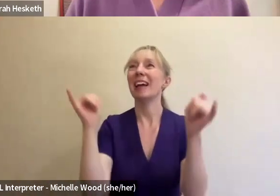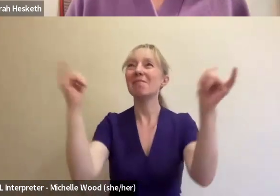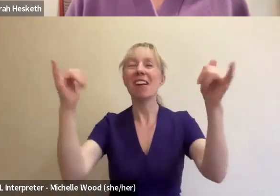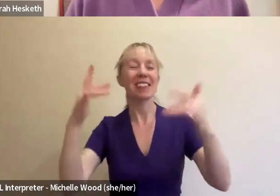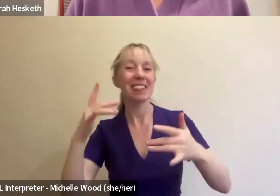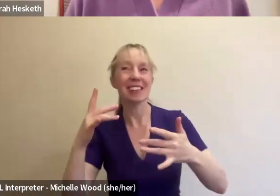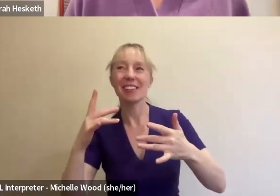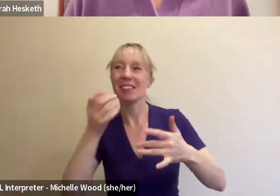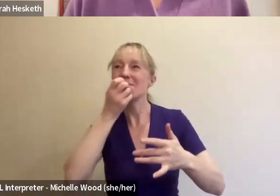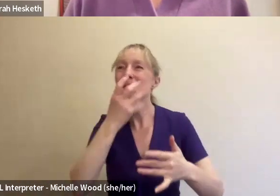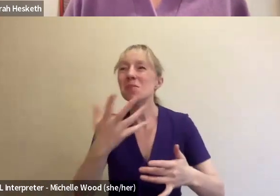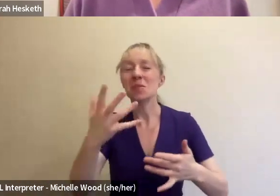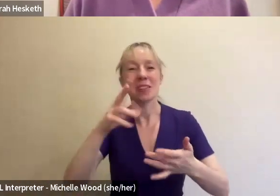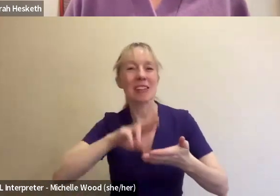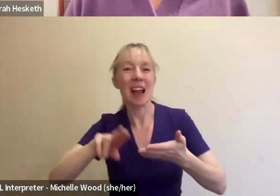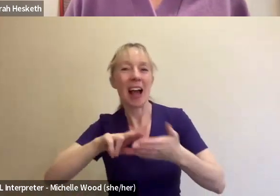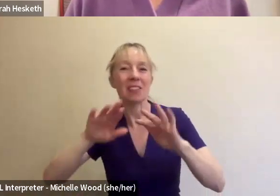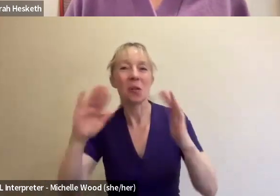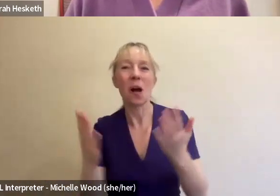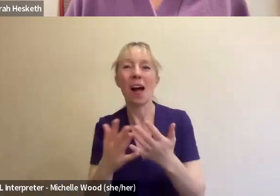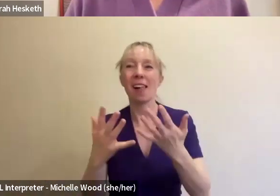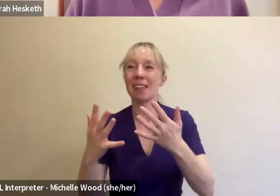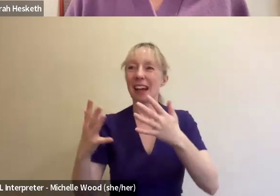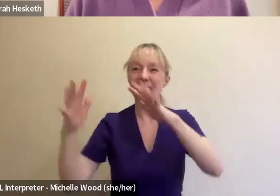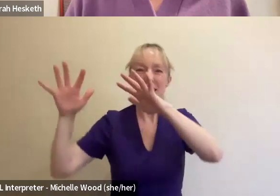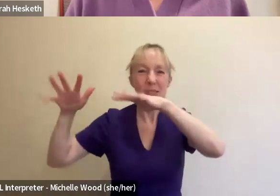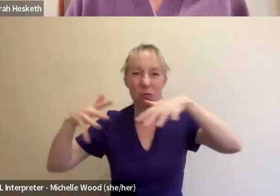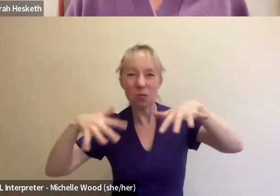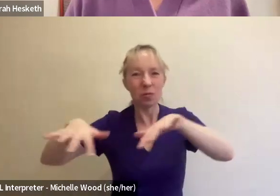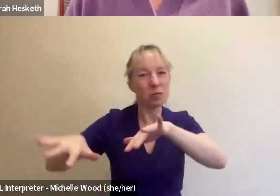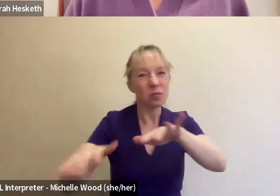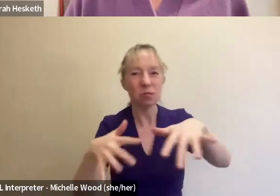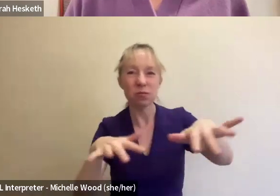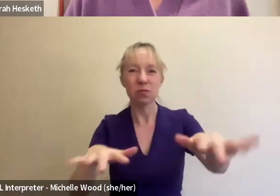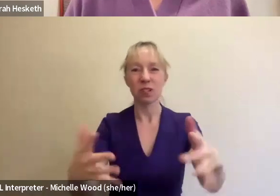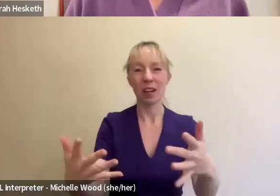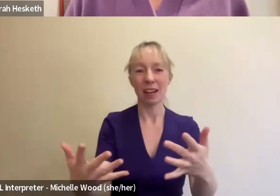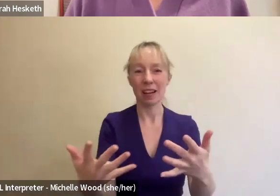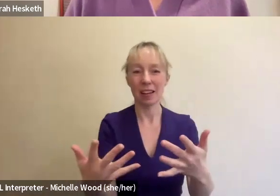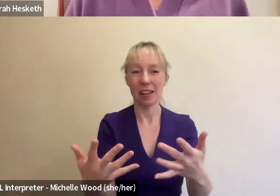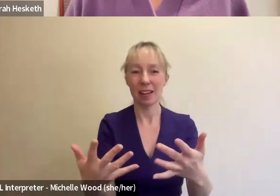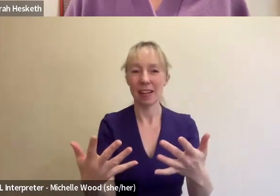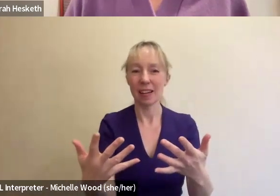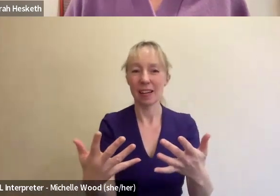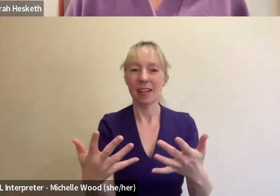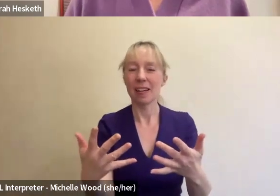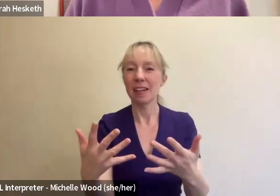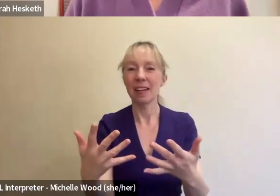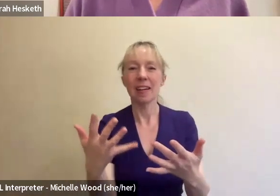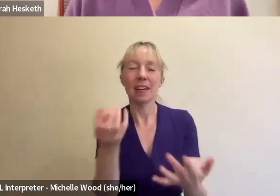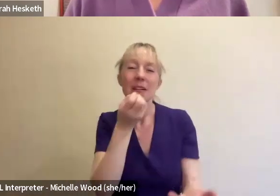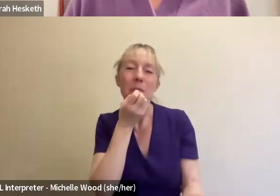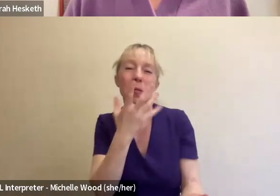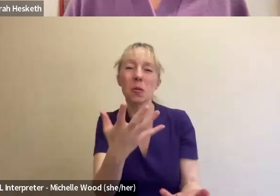as the enormous flow of heavy rainwater inexplicably blends with fine, rich,